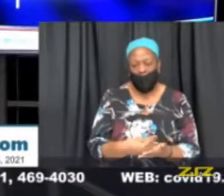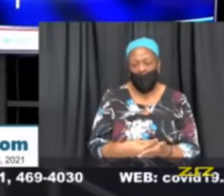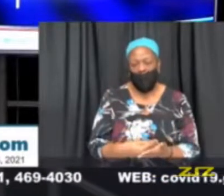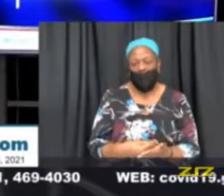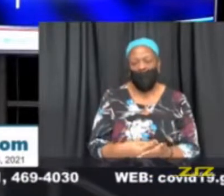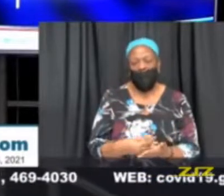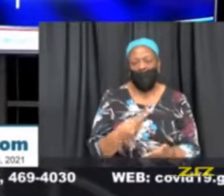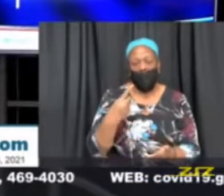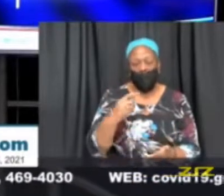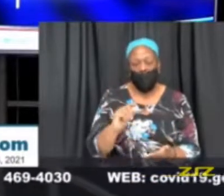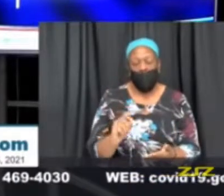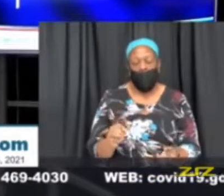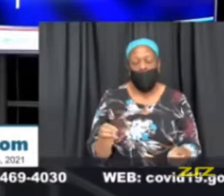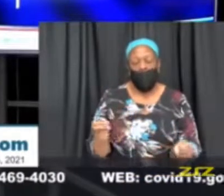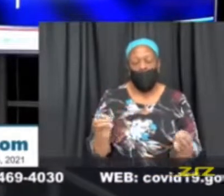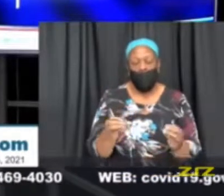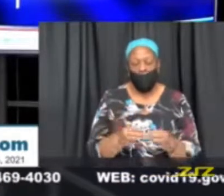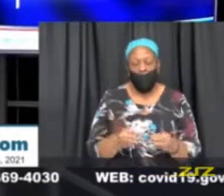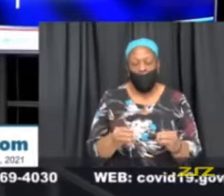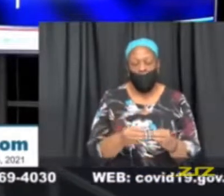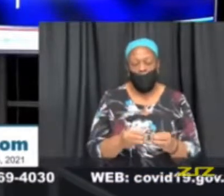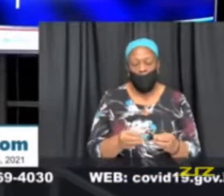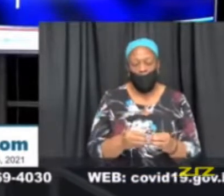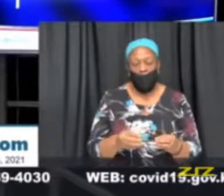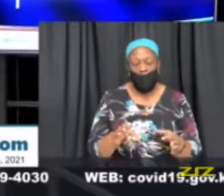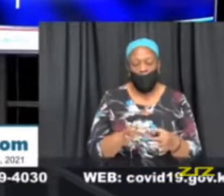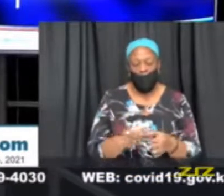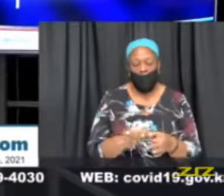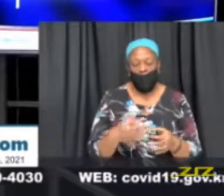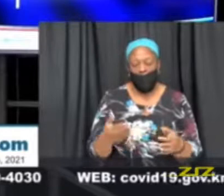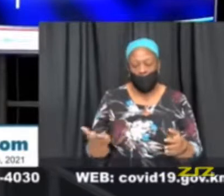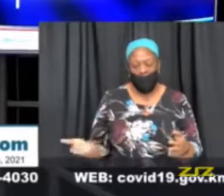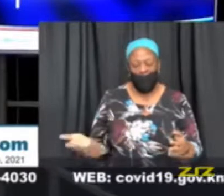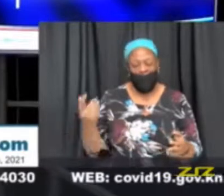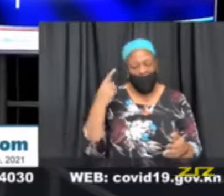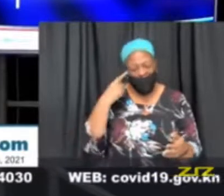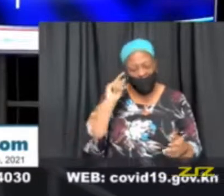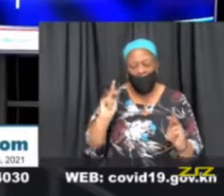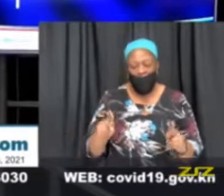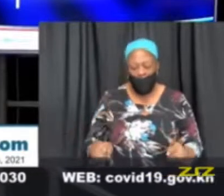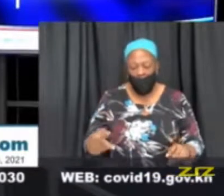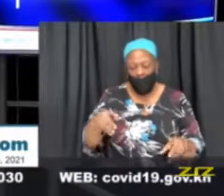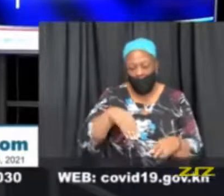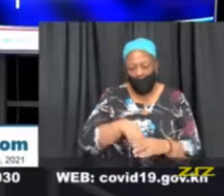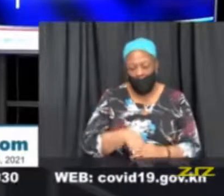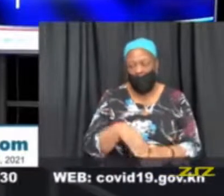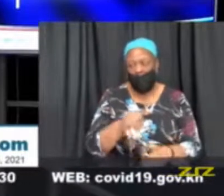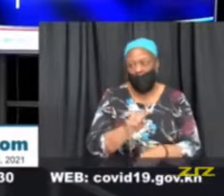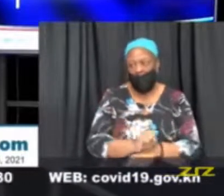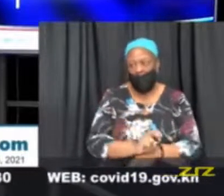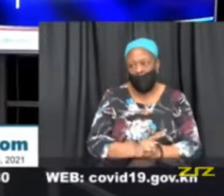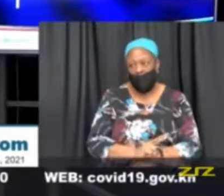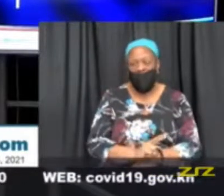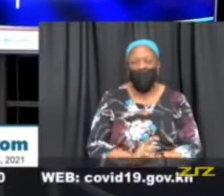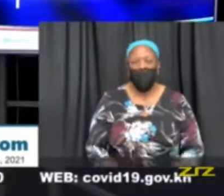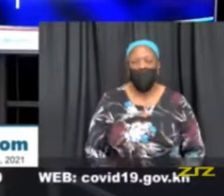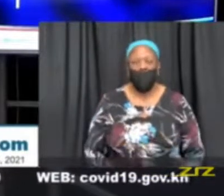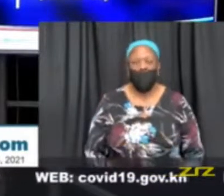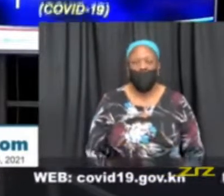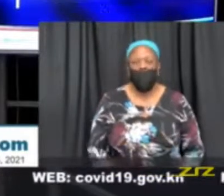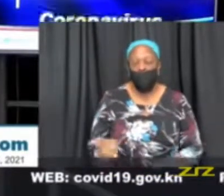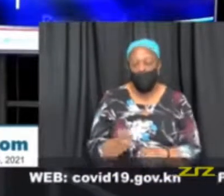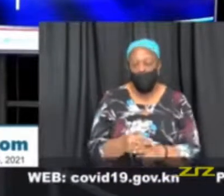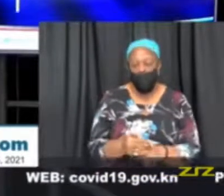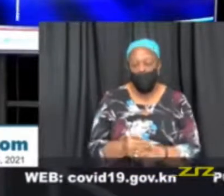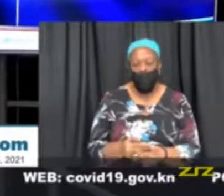to inform you that we are in the process of negotiating one 40-foot container